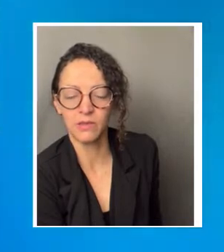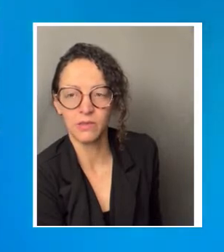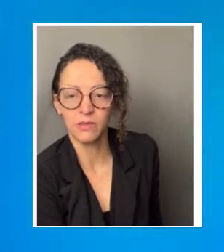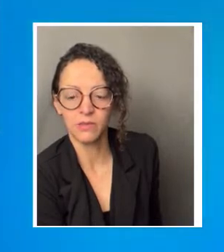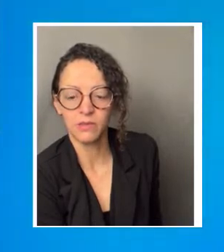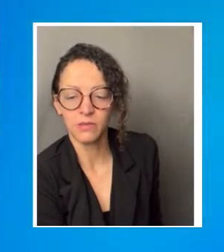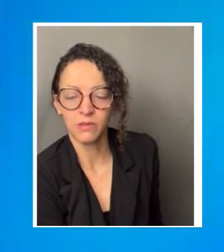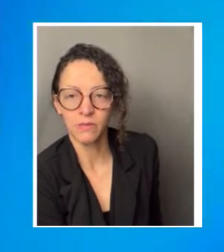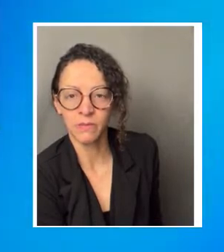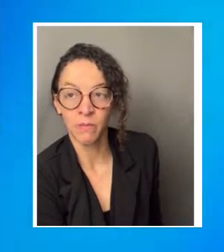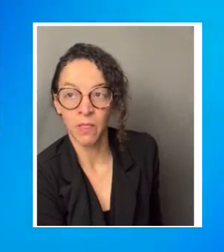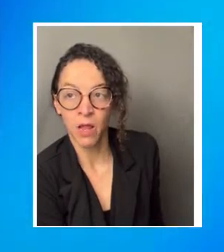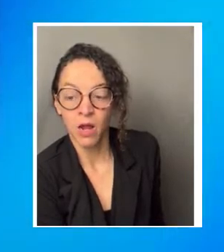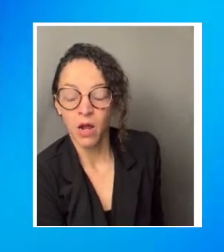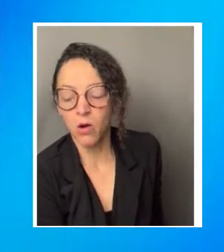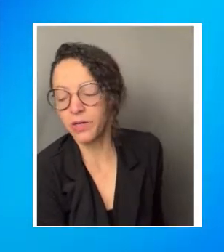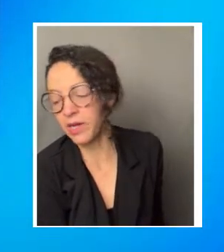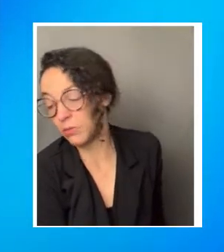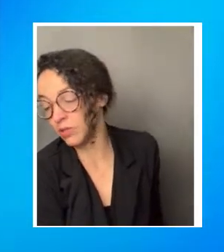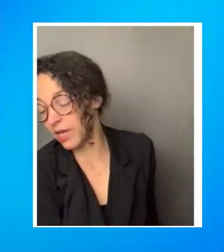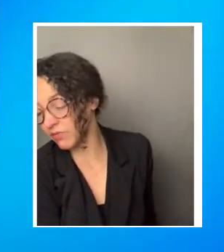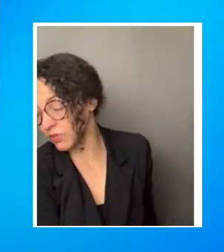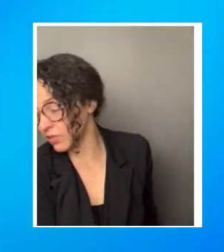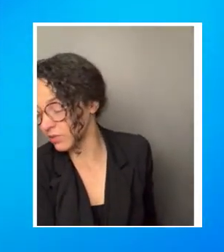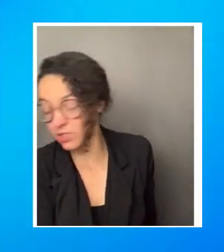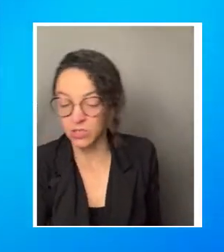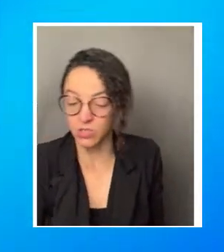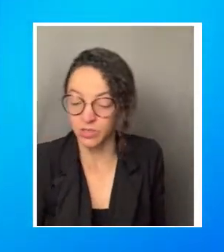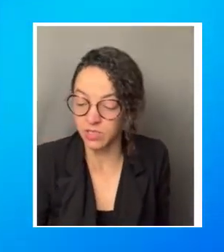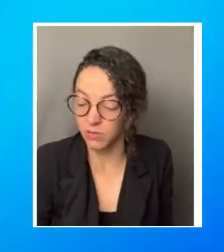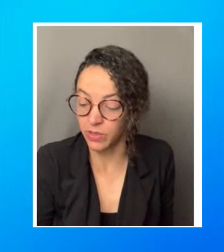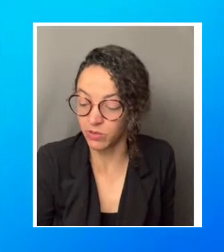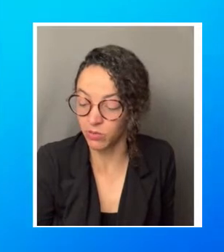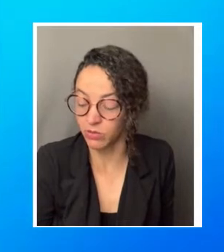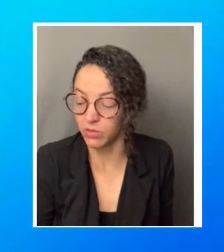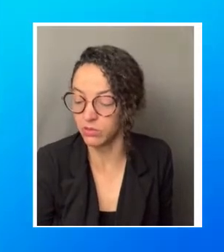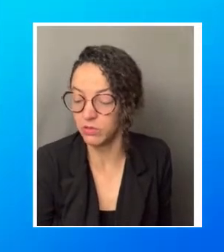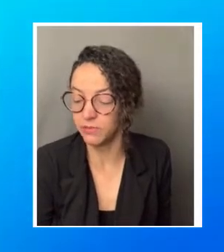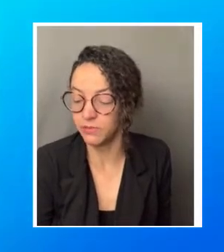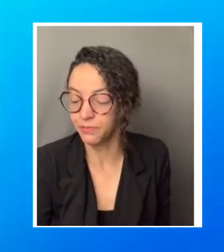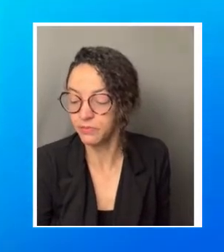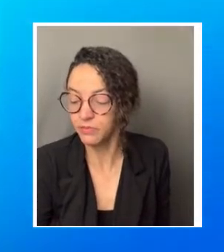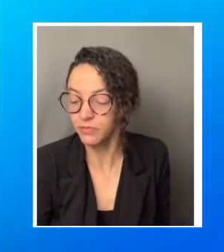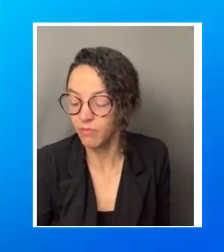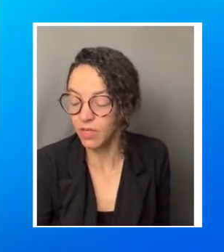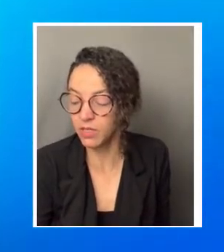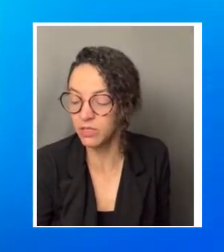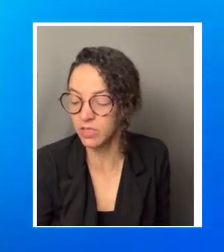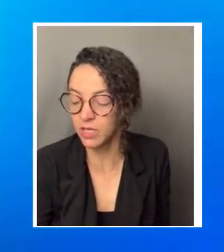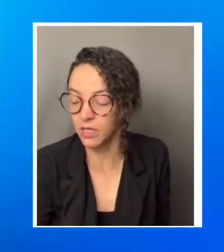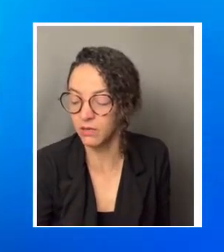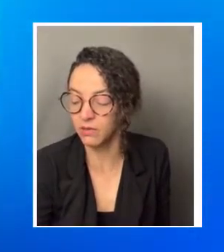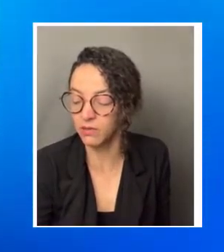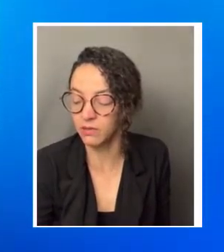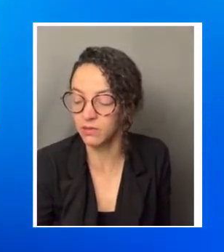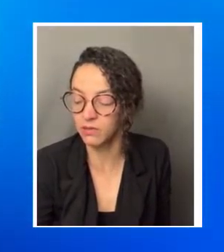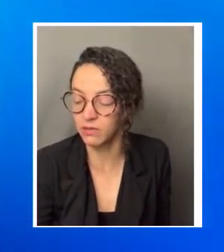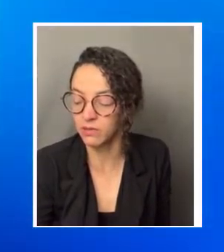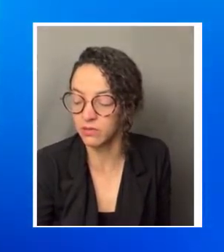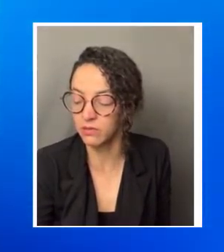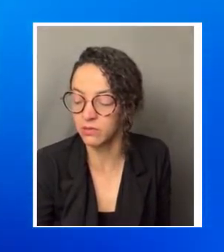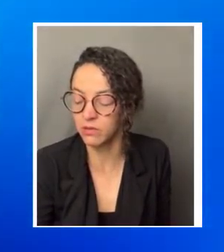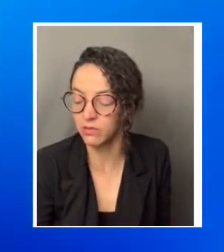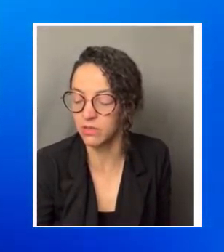our platform vendor here has facilitated these nifty tools for us to use. Perfect. Thank